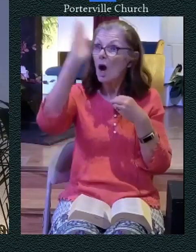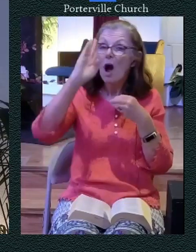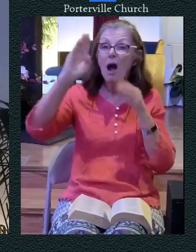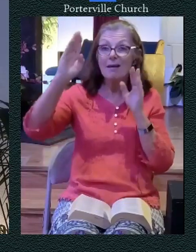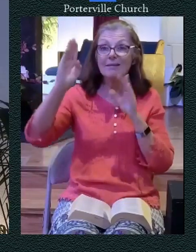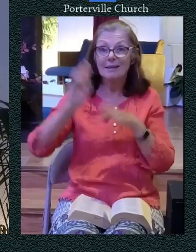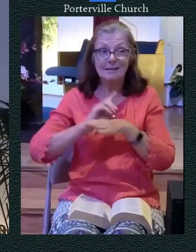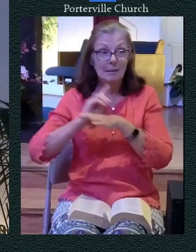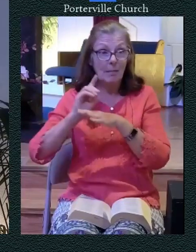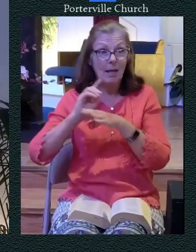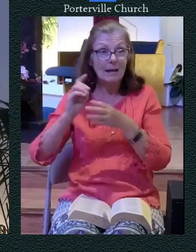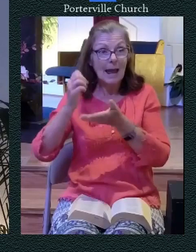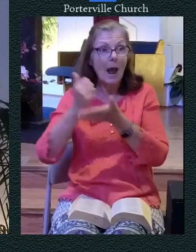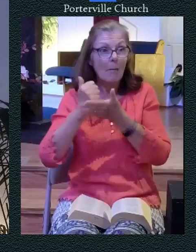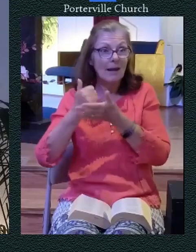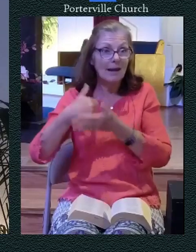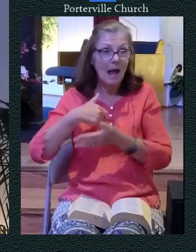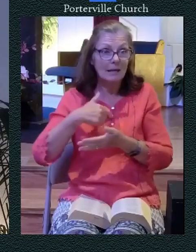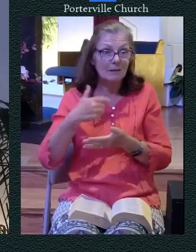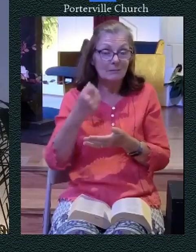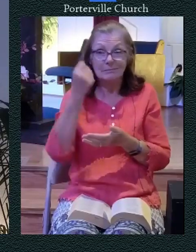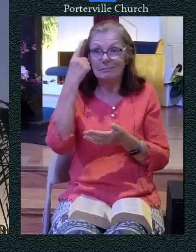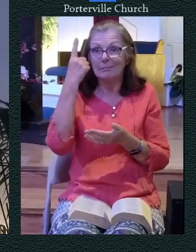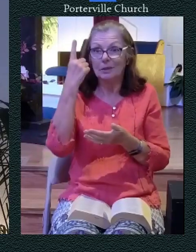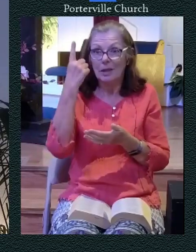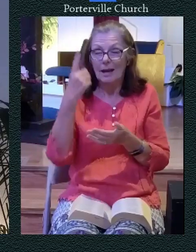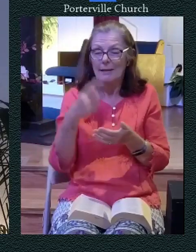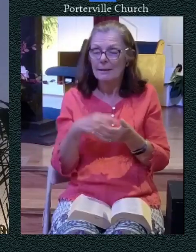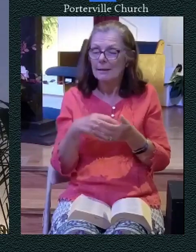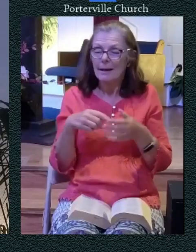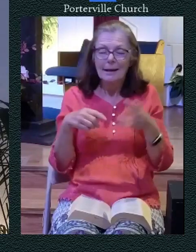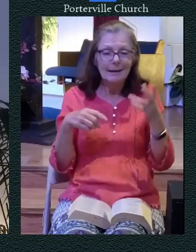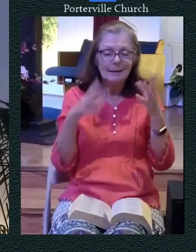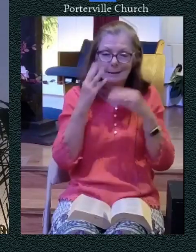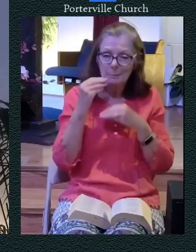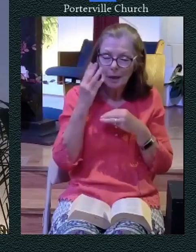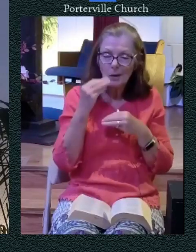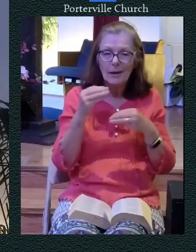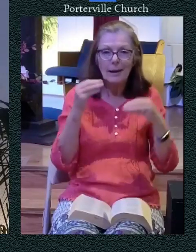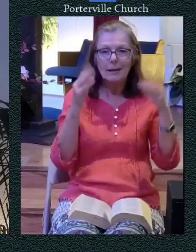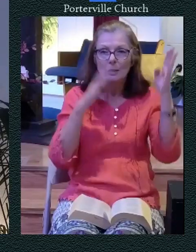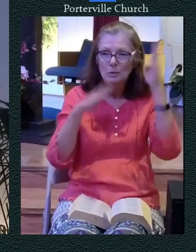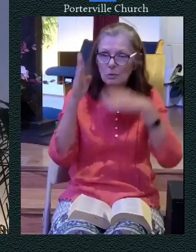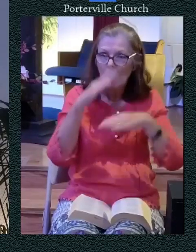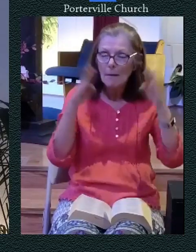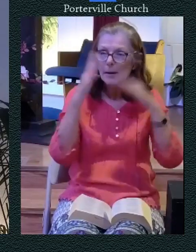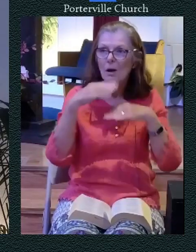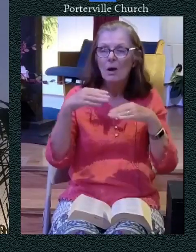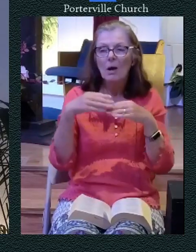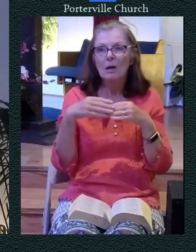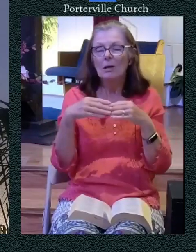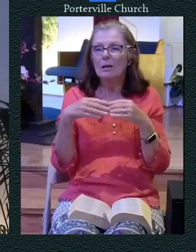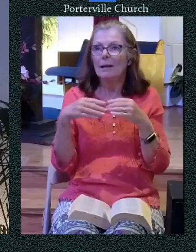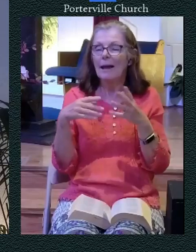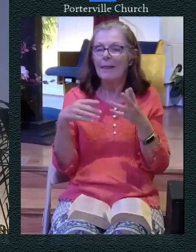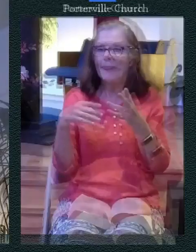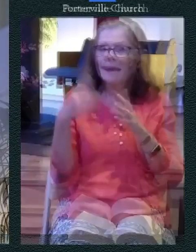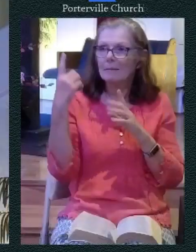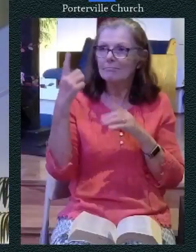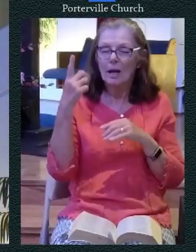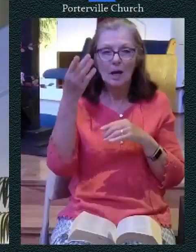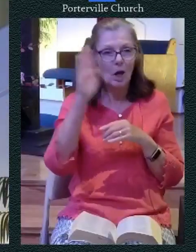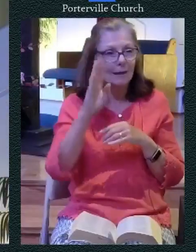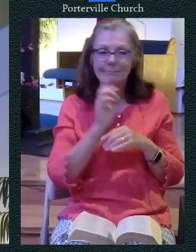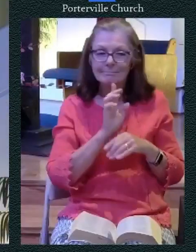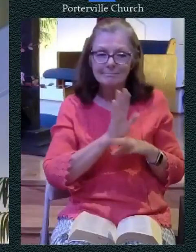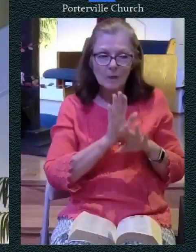because we know from Revelation 6 that this experience of trouble and even chastisement and corrective discipline. We can expect that that will